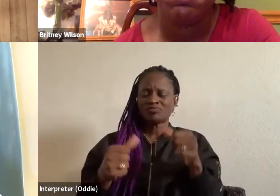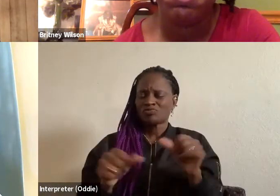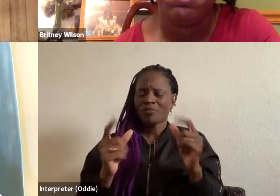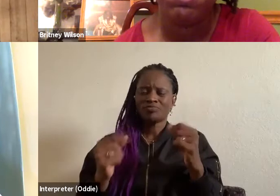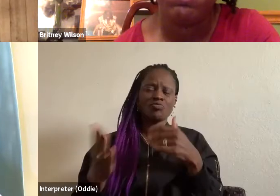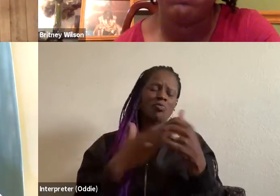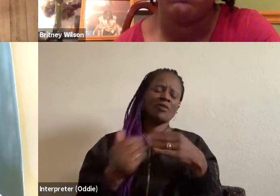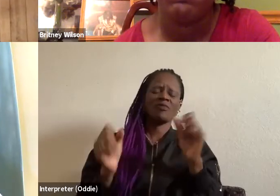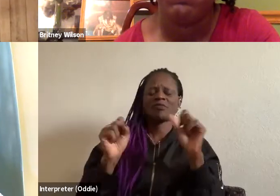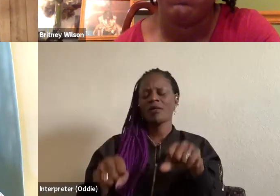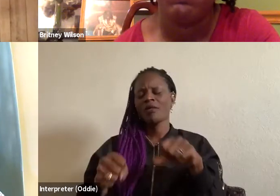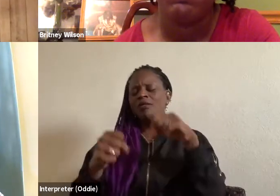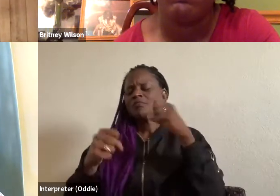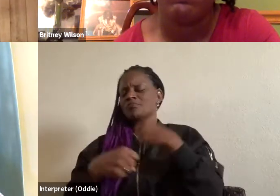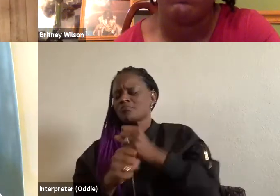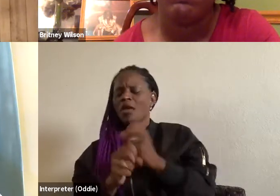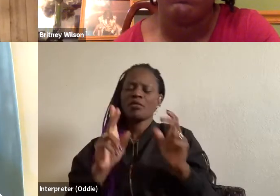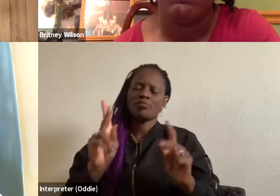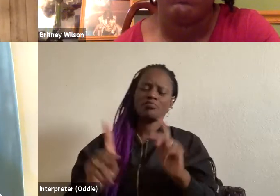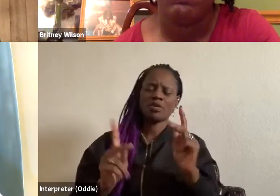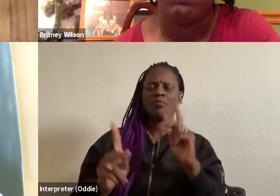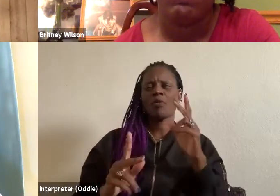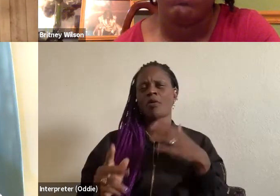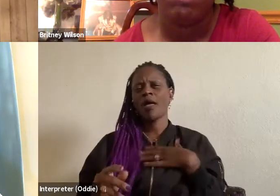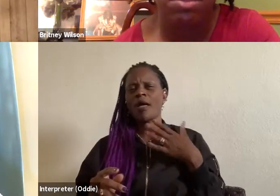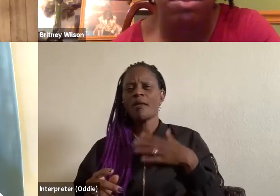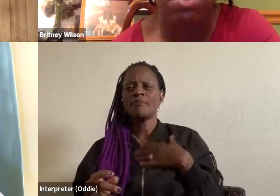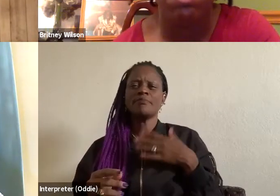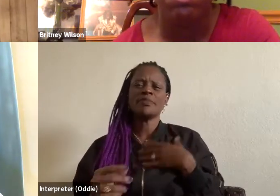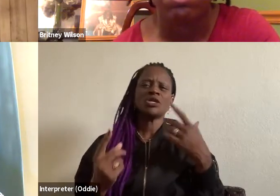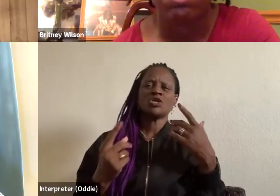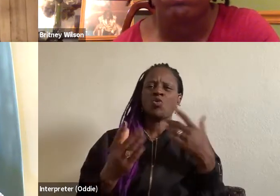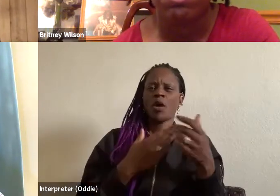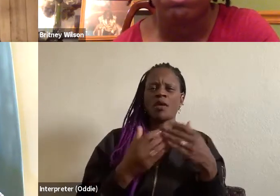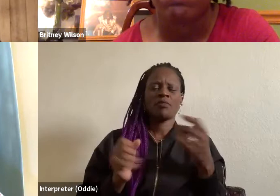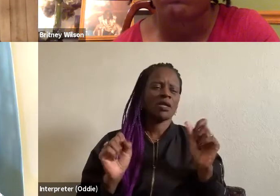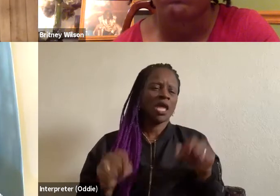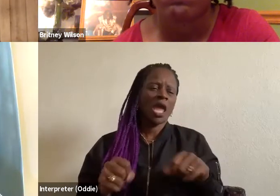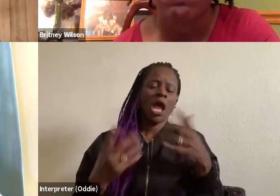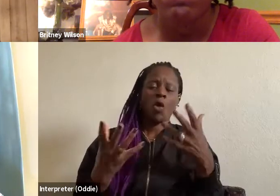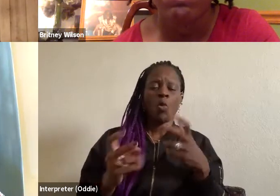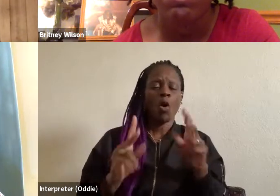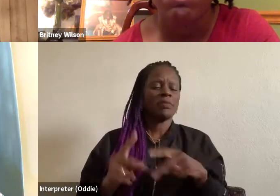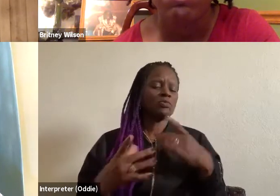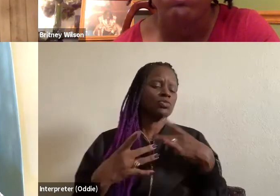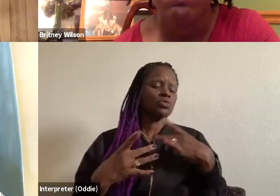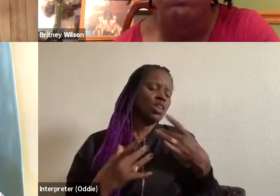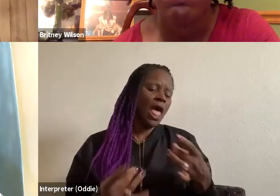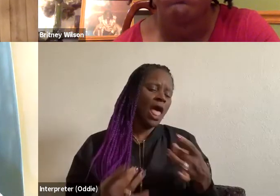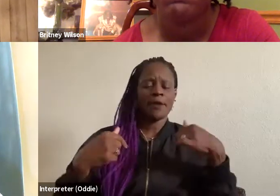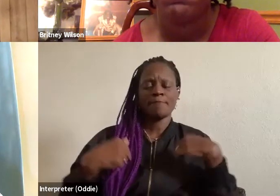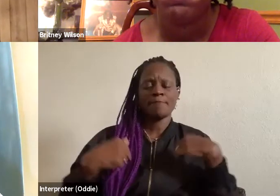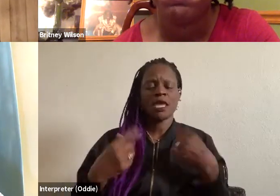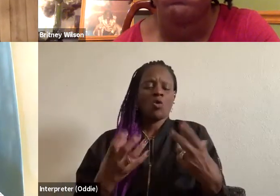people happy as possible. Like, let me do what I can to be as likable and to be as fun and